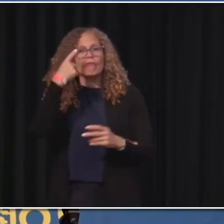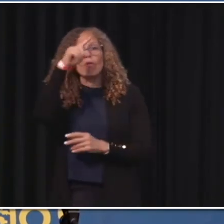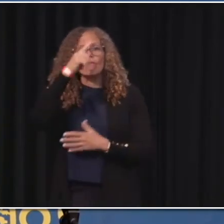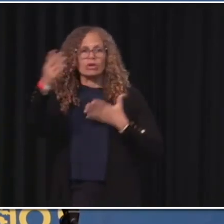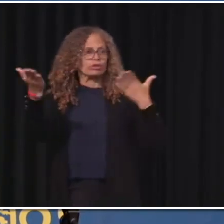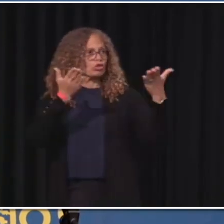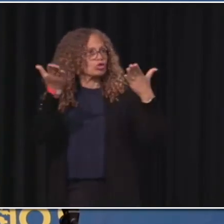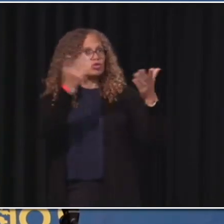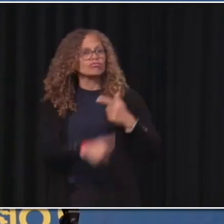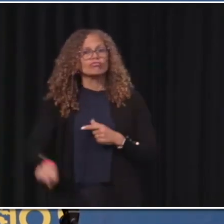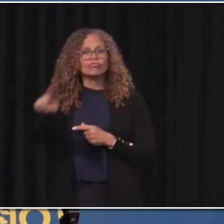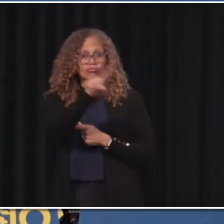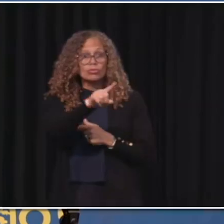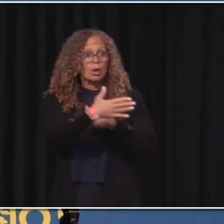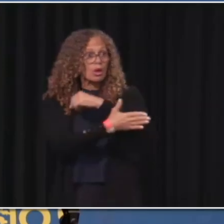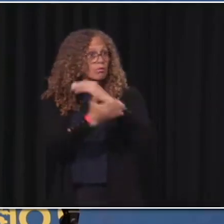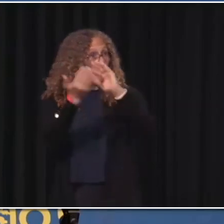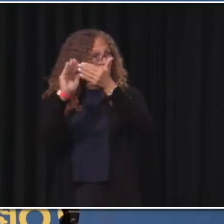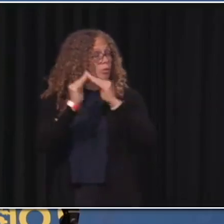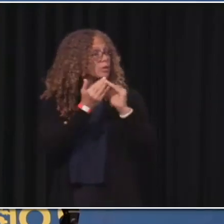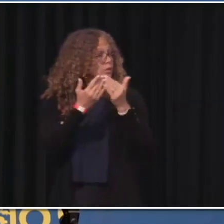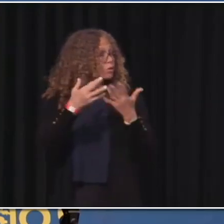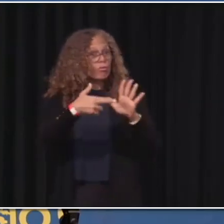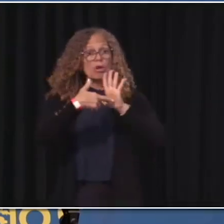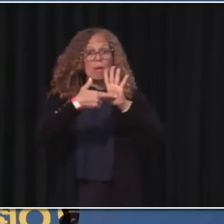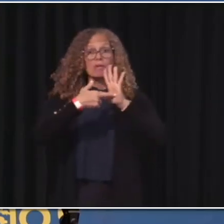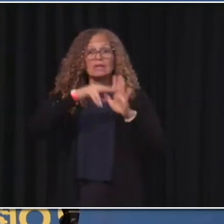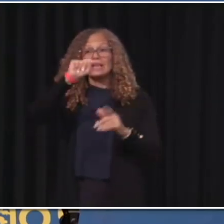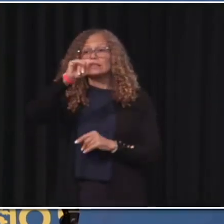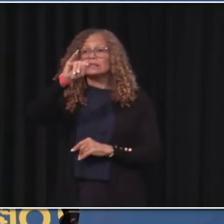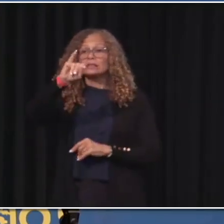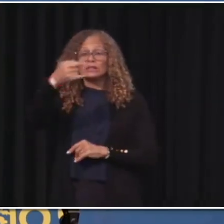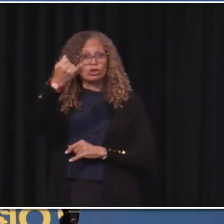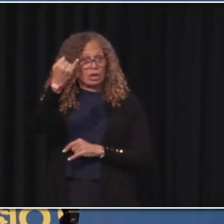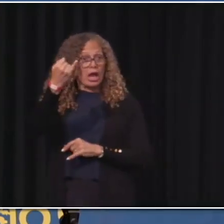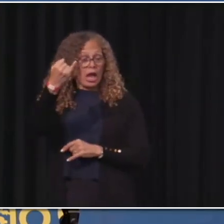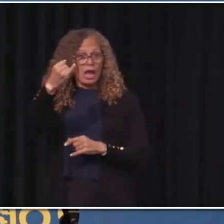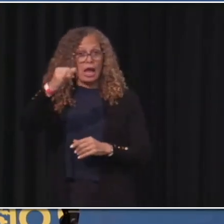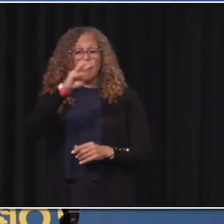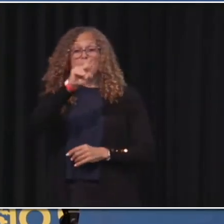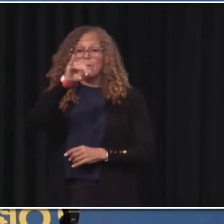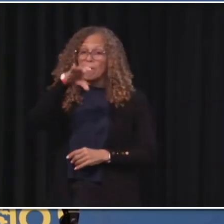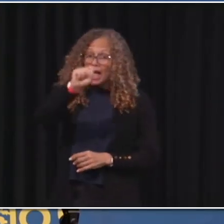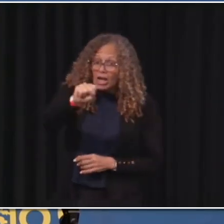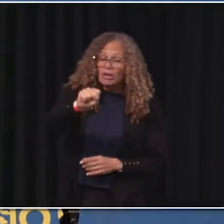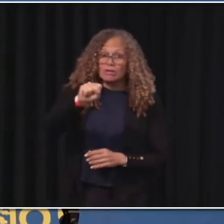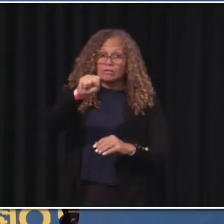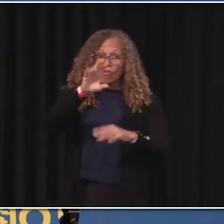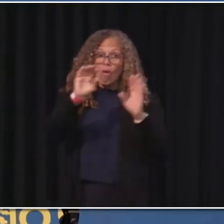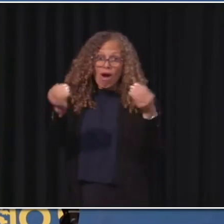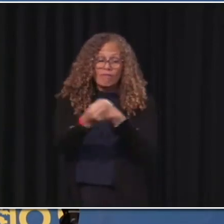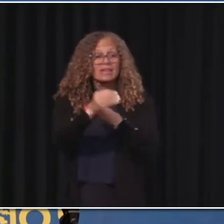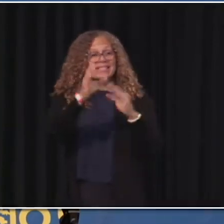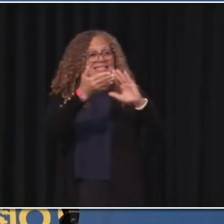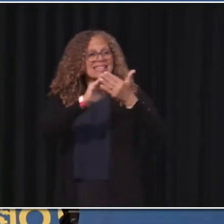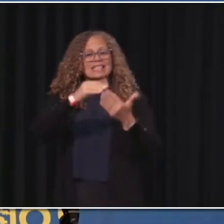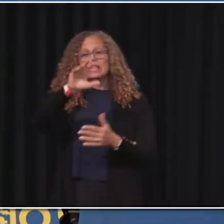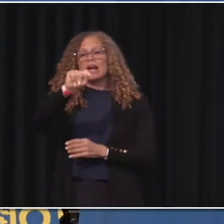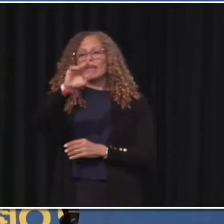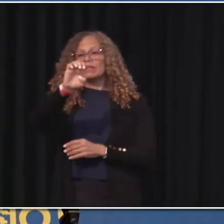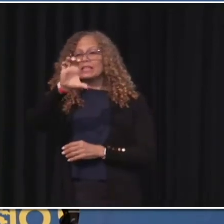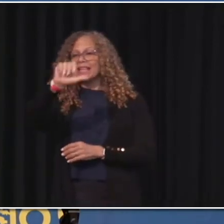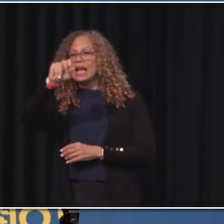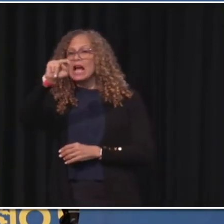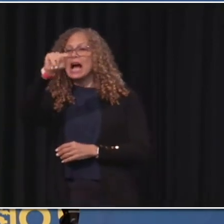communities. We even have representatives from the Tijuana Mayor's Office and the City of Tecate, our friends and neighbors